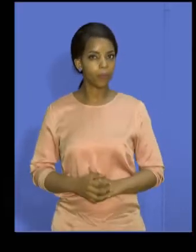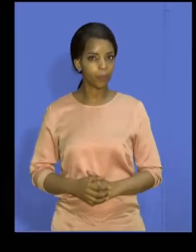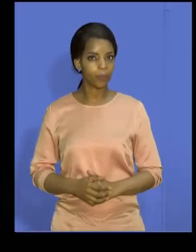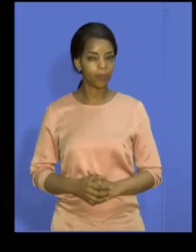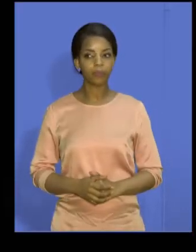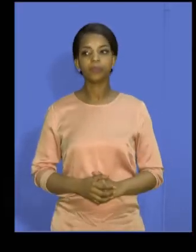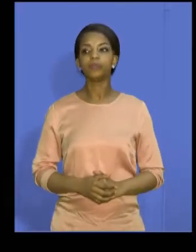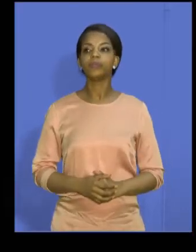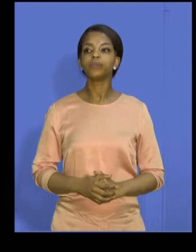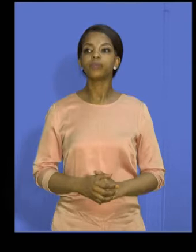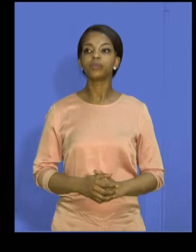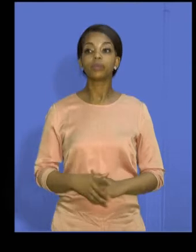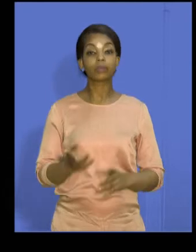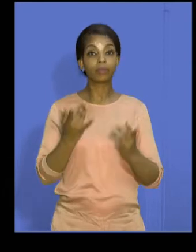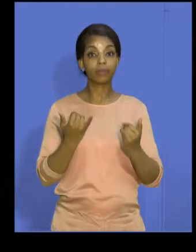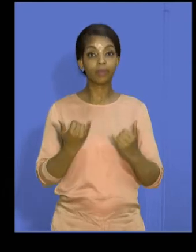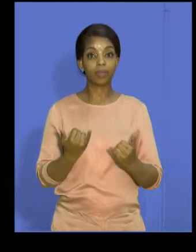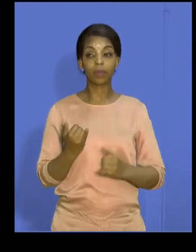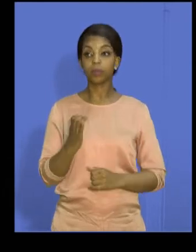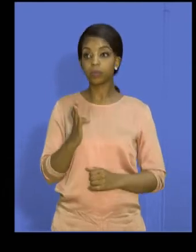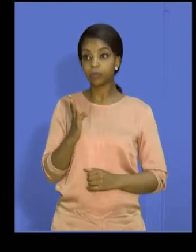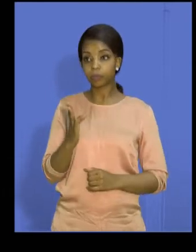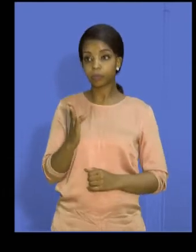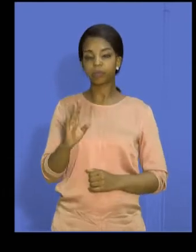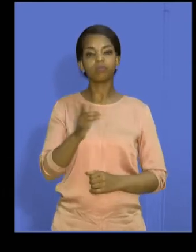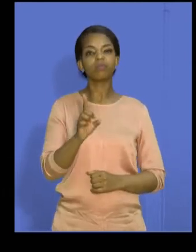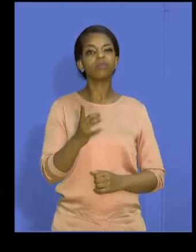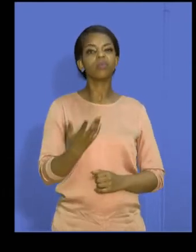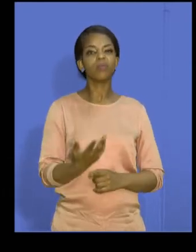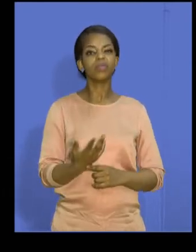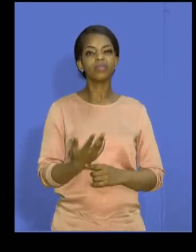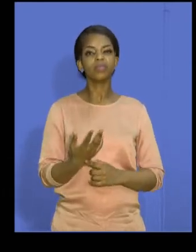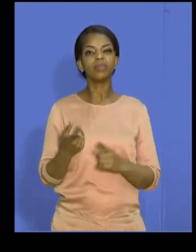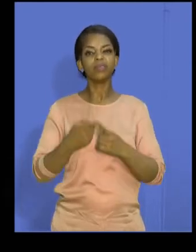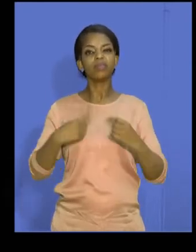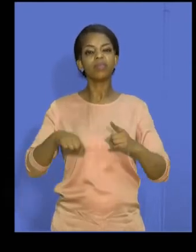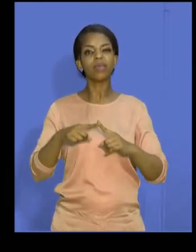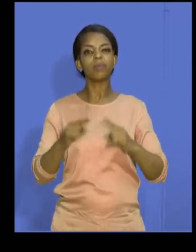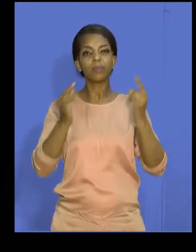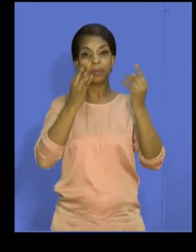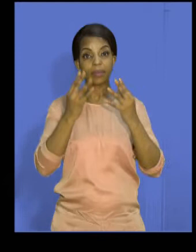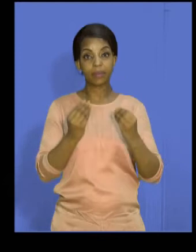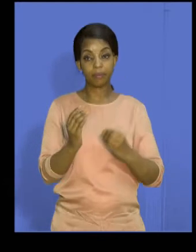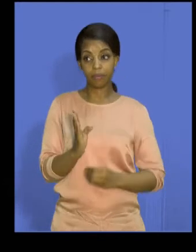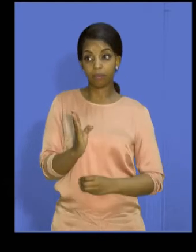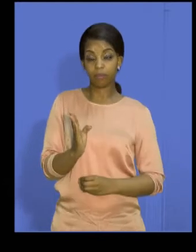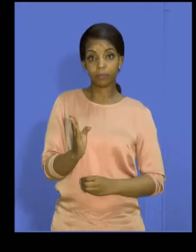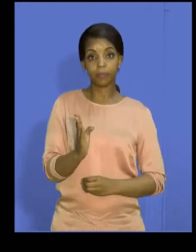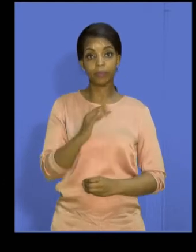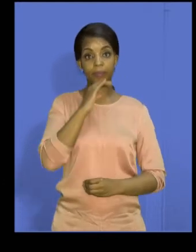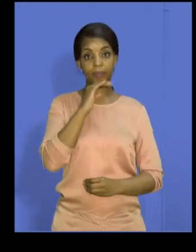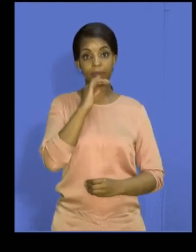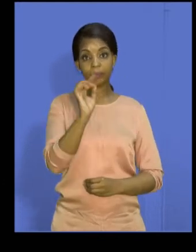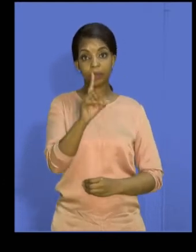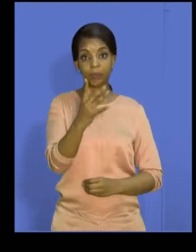So with our equation, it means that the equation will then be steps